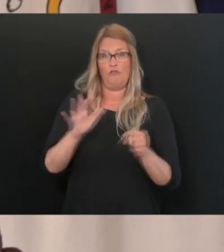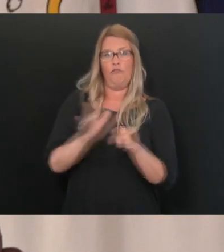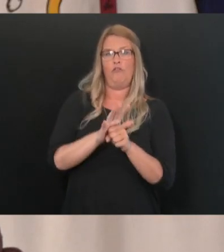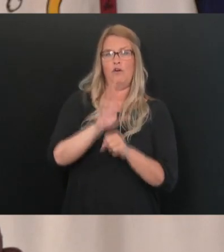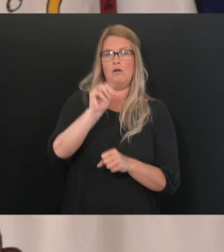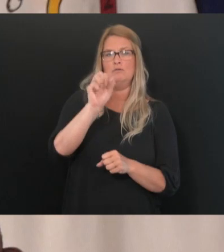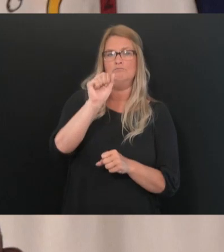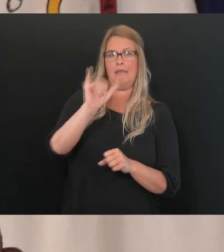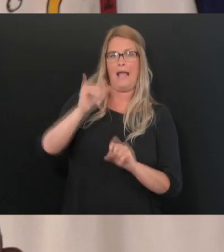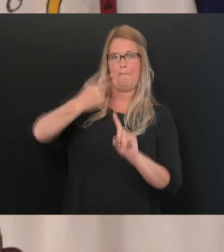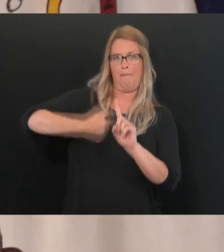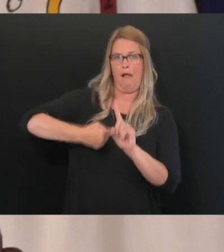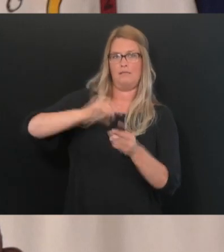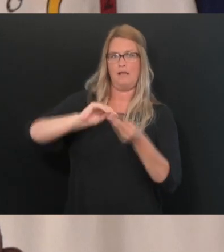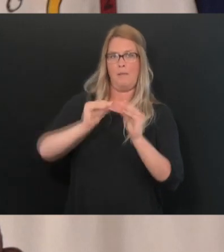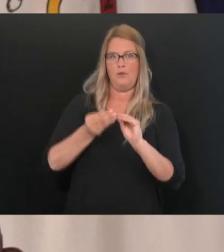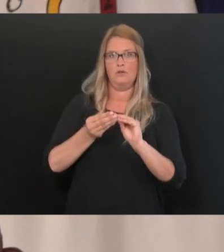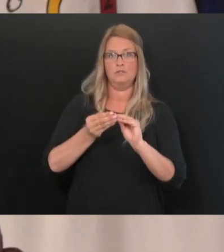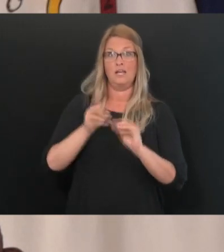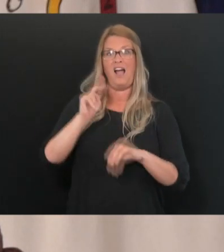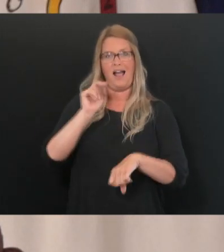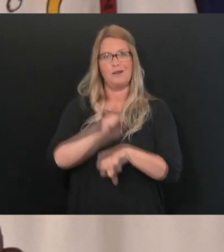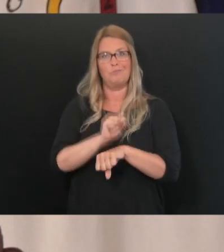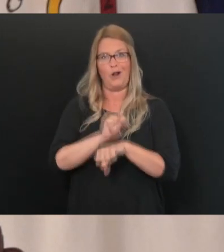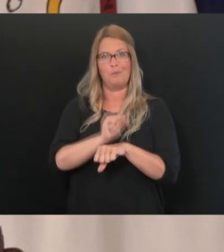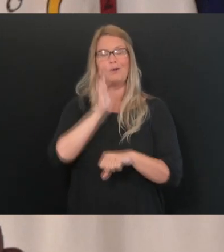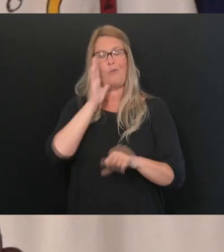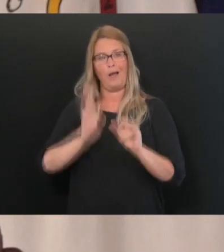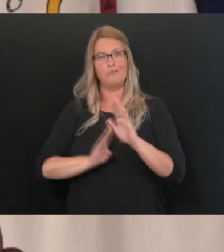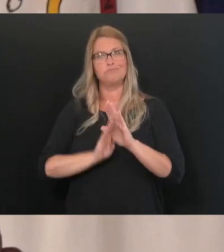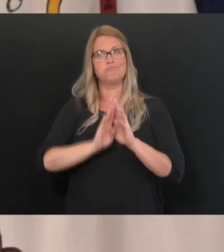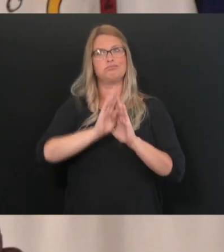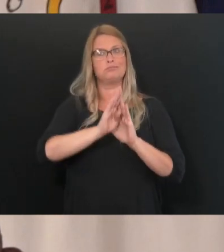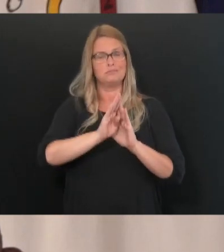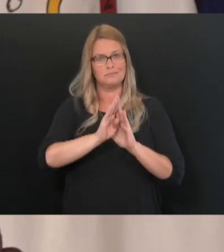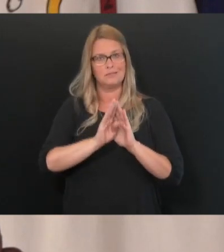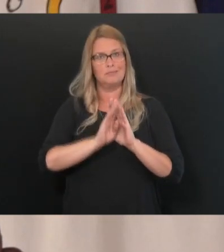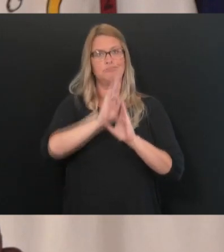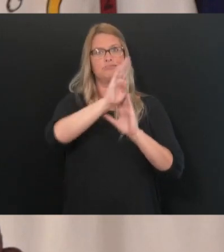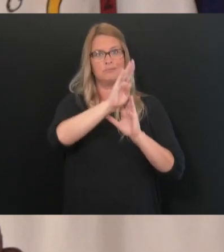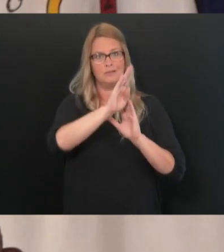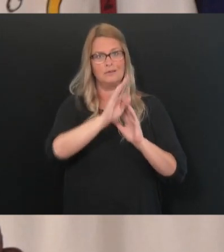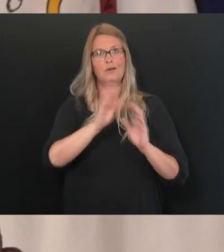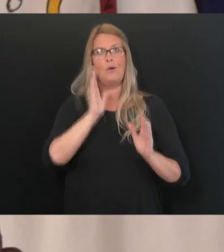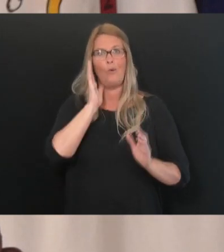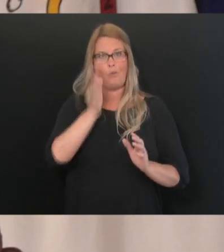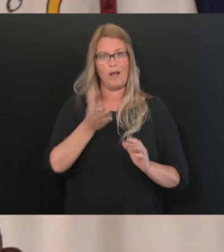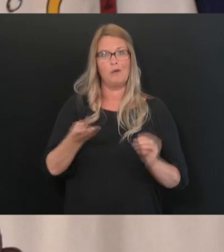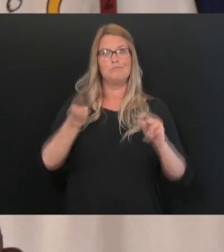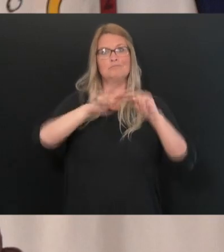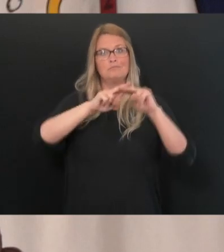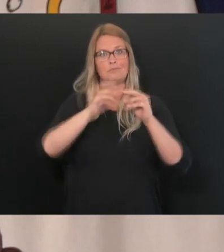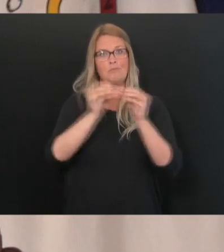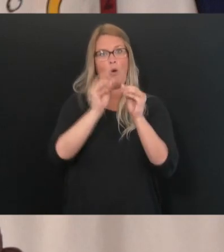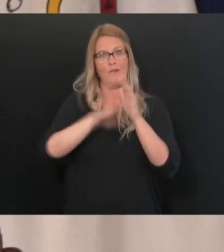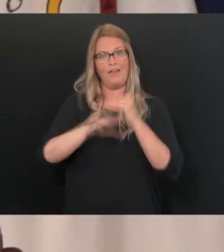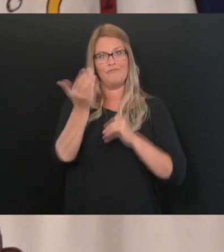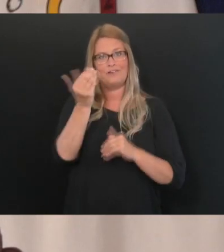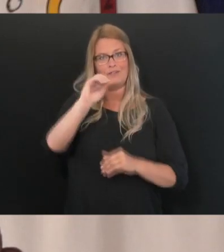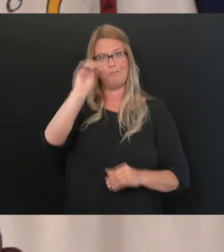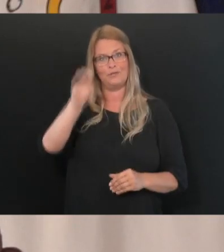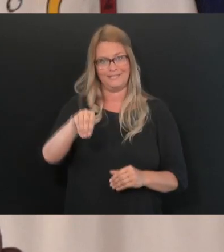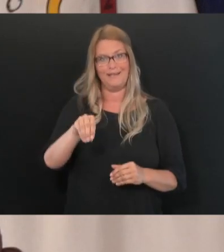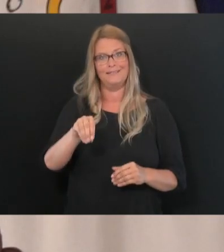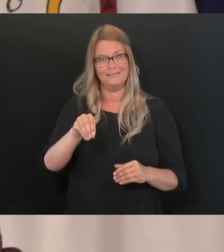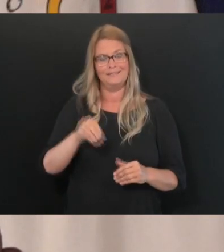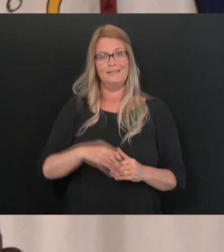on unemployment, naturally we're going to dip even more, even greater than the 15% plus, situation